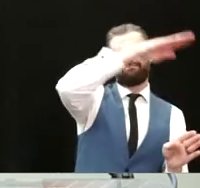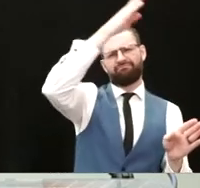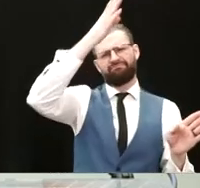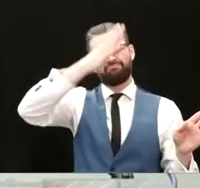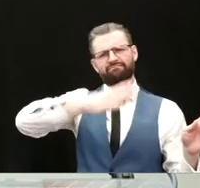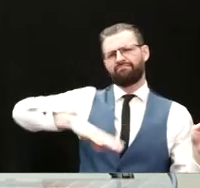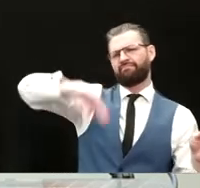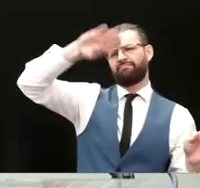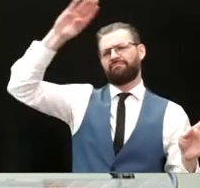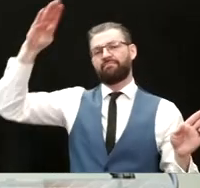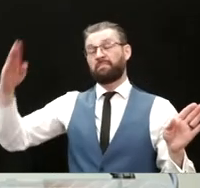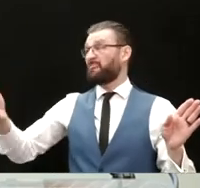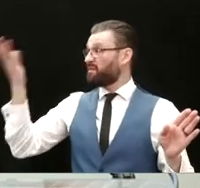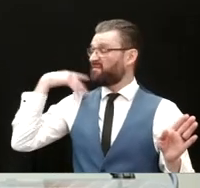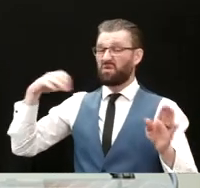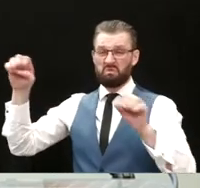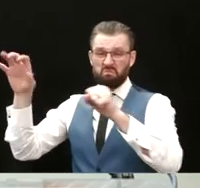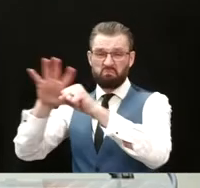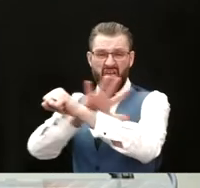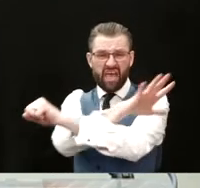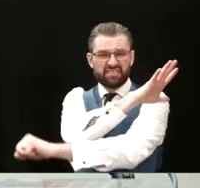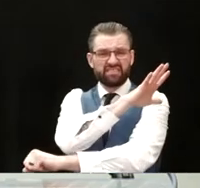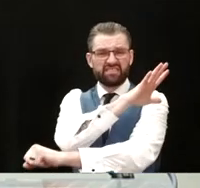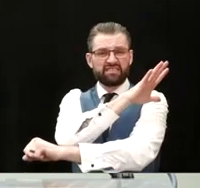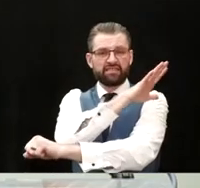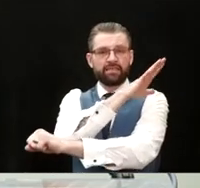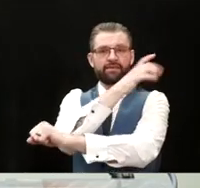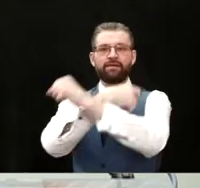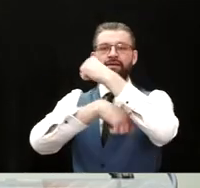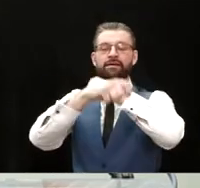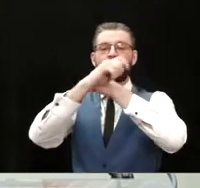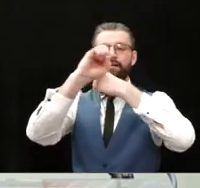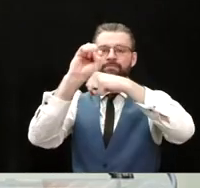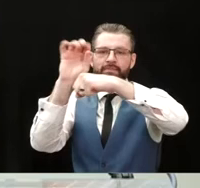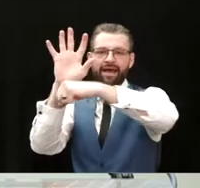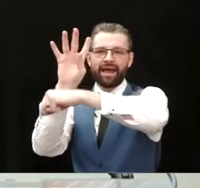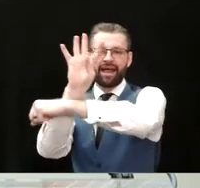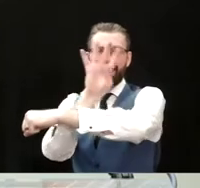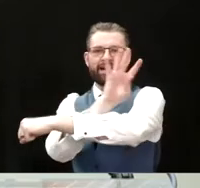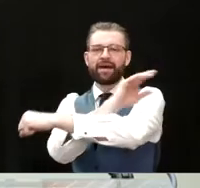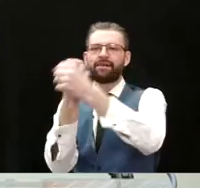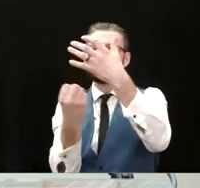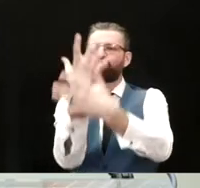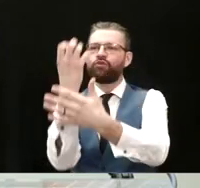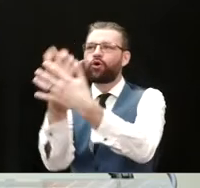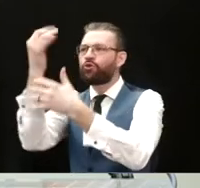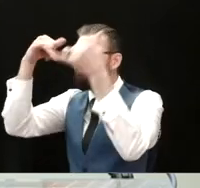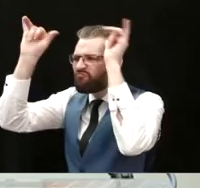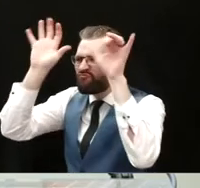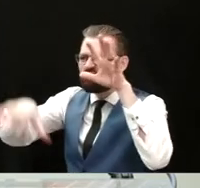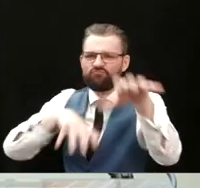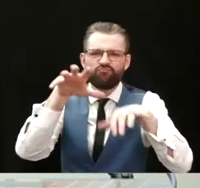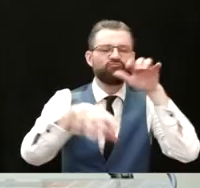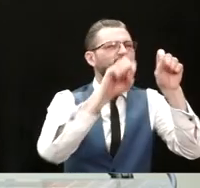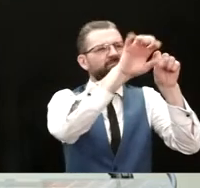that were once stained with blood are now dotted with crops and livestock. But